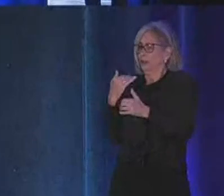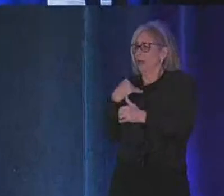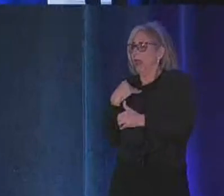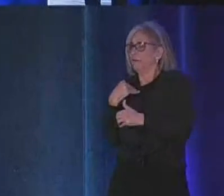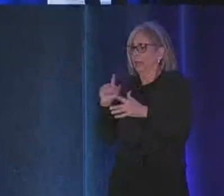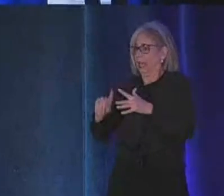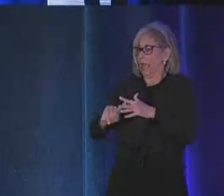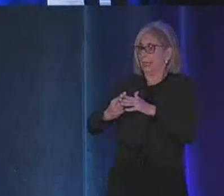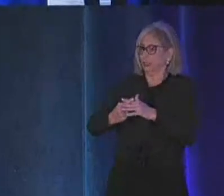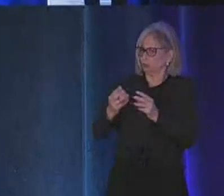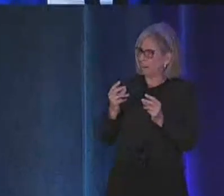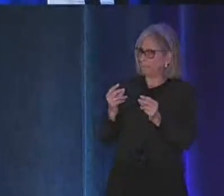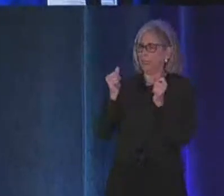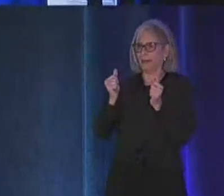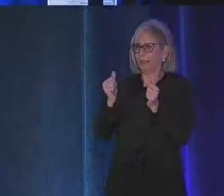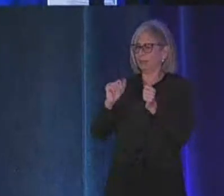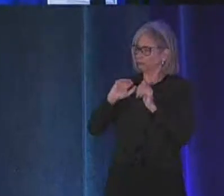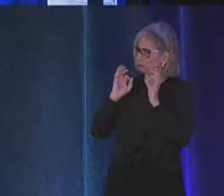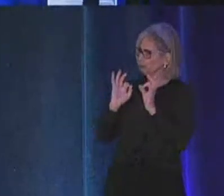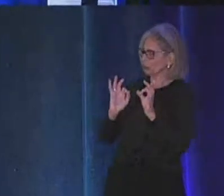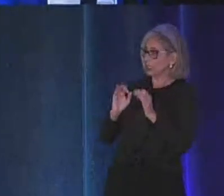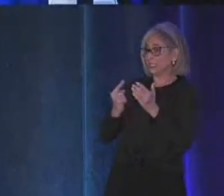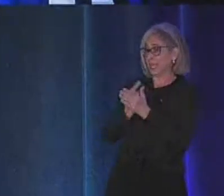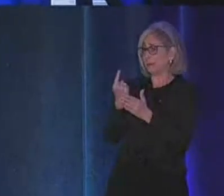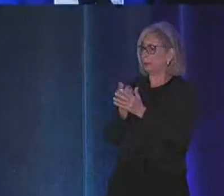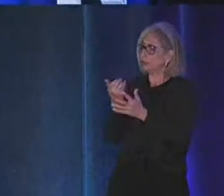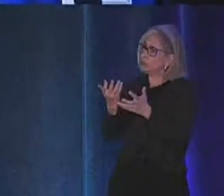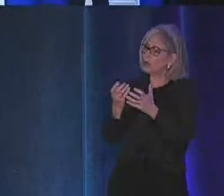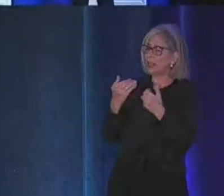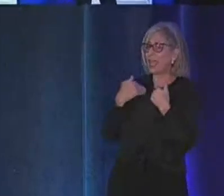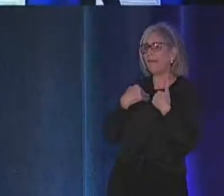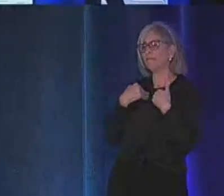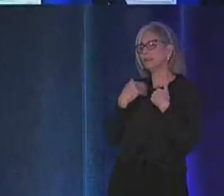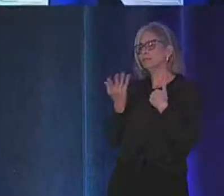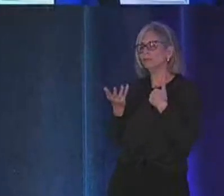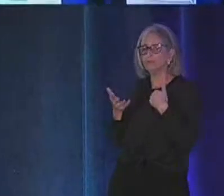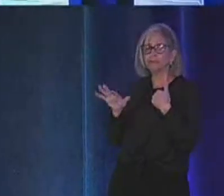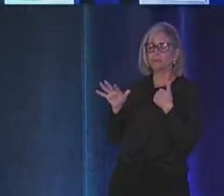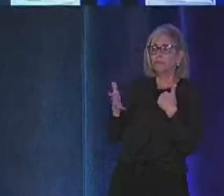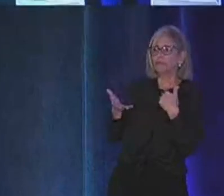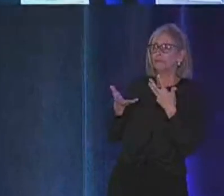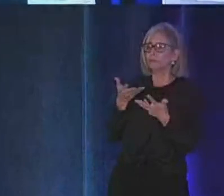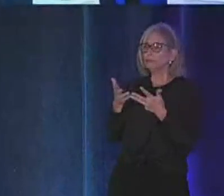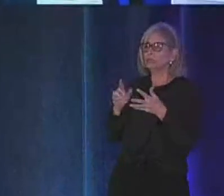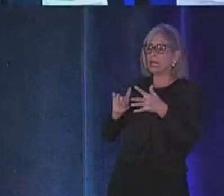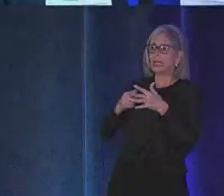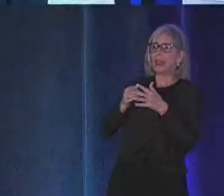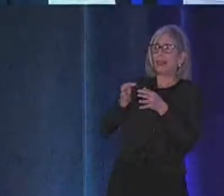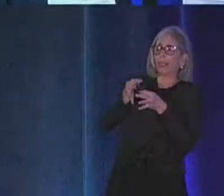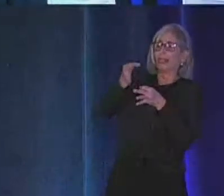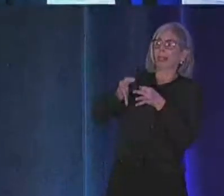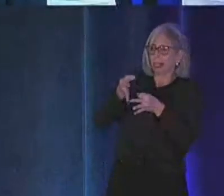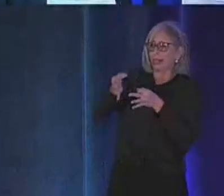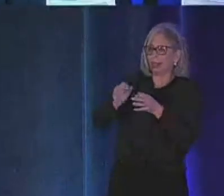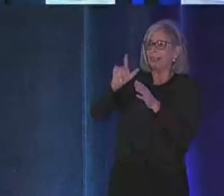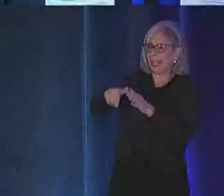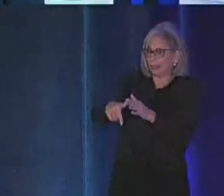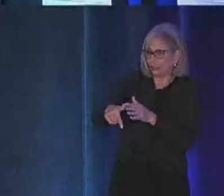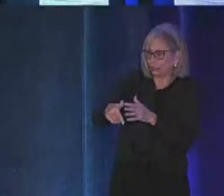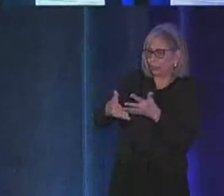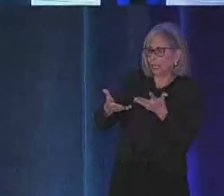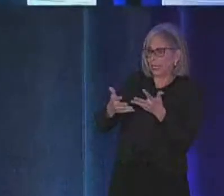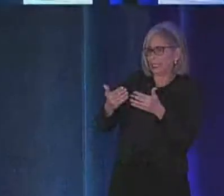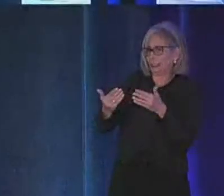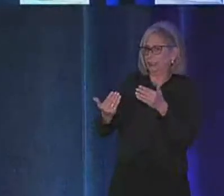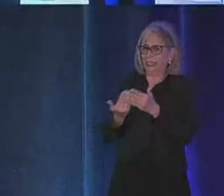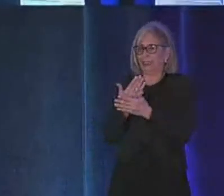it execute immediately. All good. Sometimes you want to have it executing a little later, like you might use something